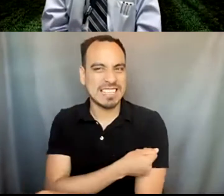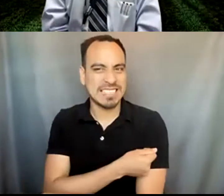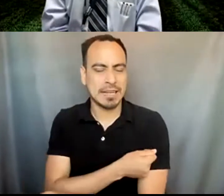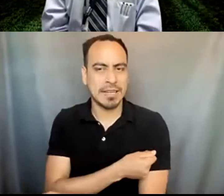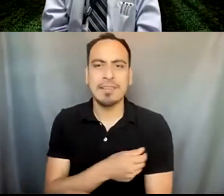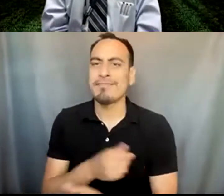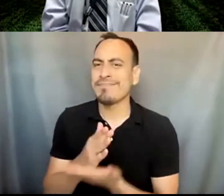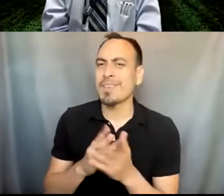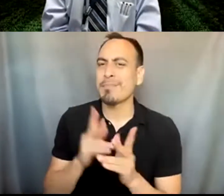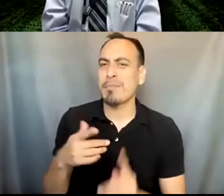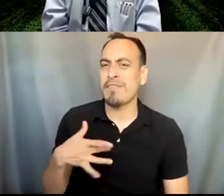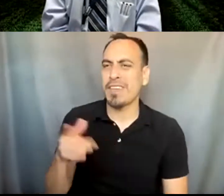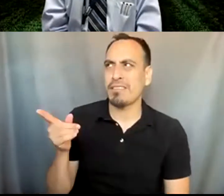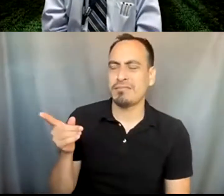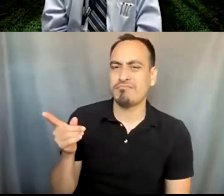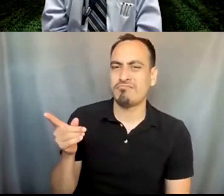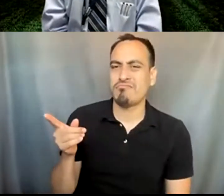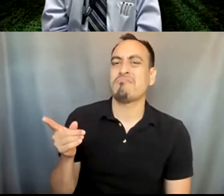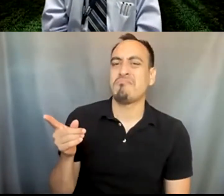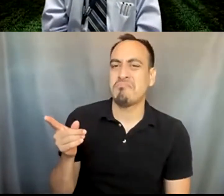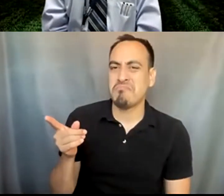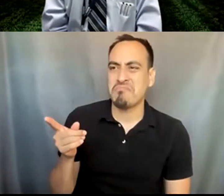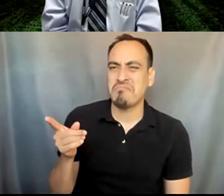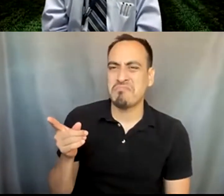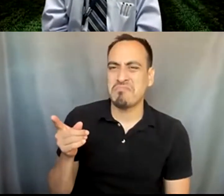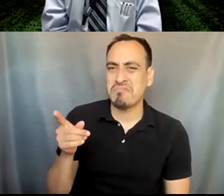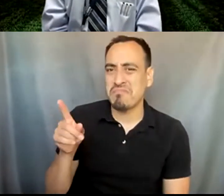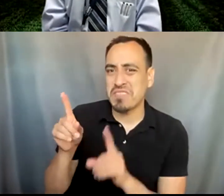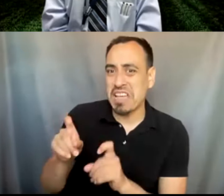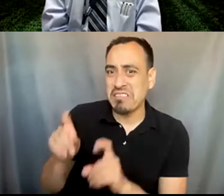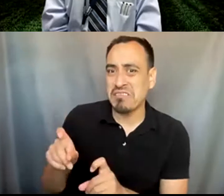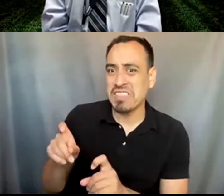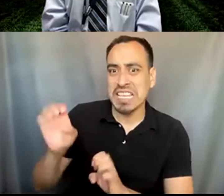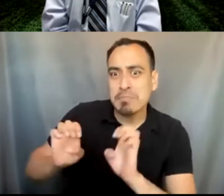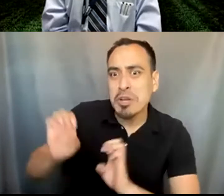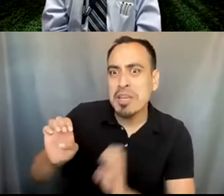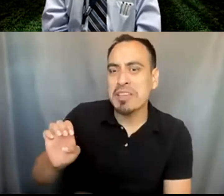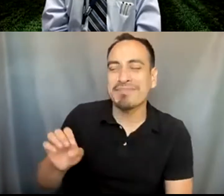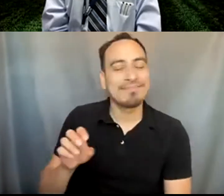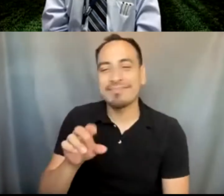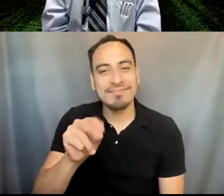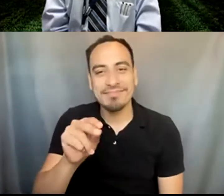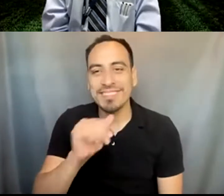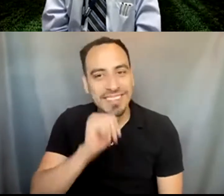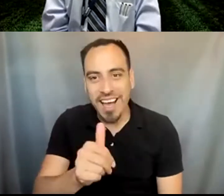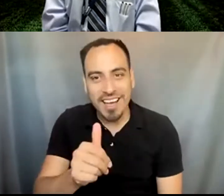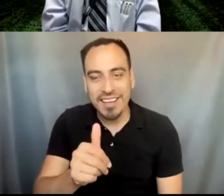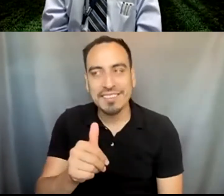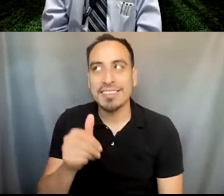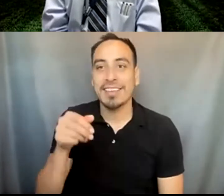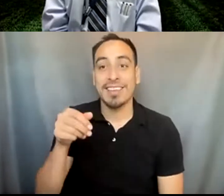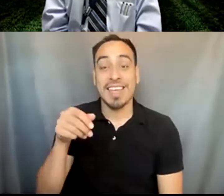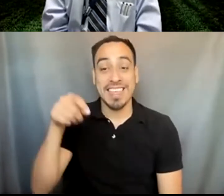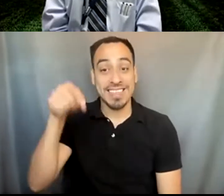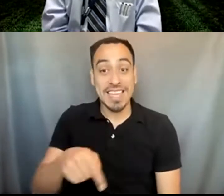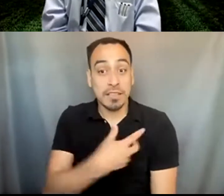non-investigational vaccine any longer, even though it isn't, right? Because these are not studies that are being done. These